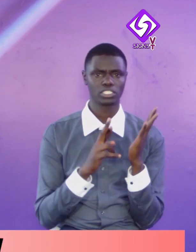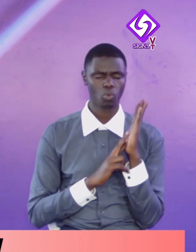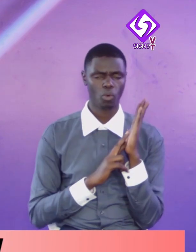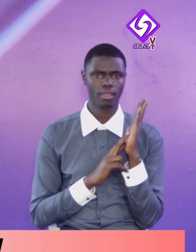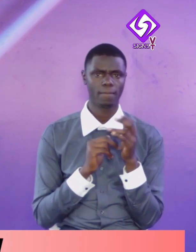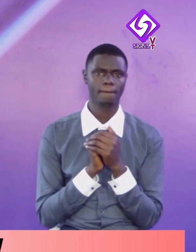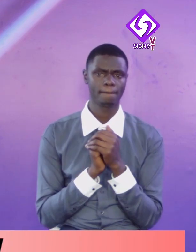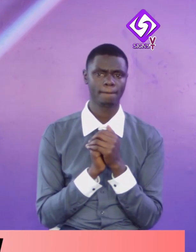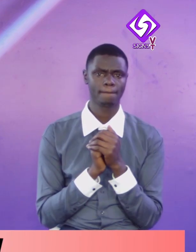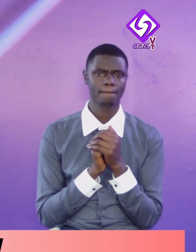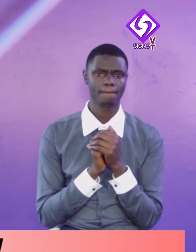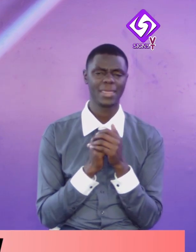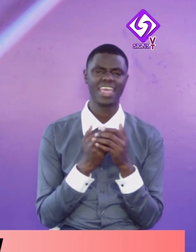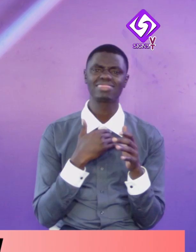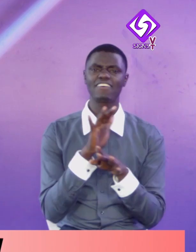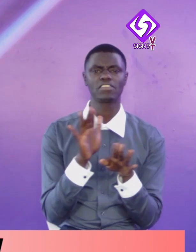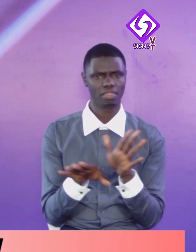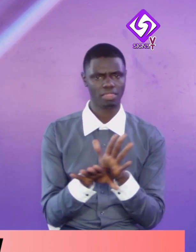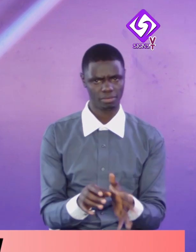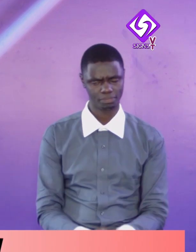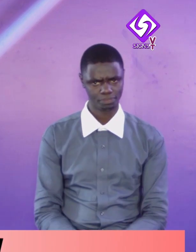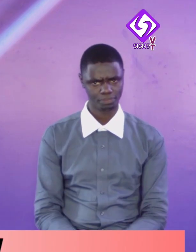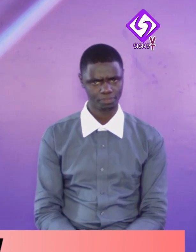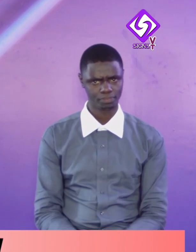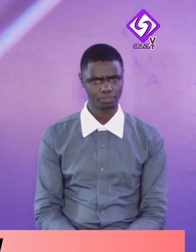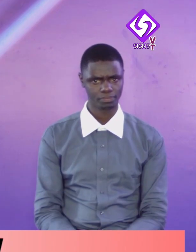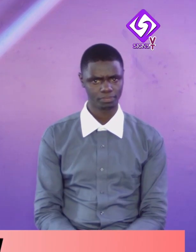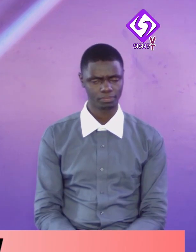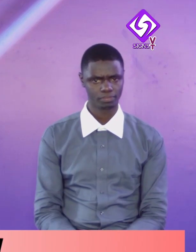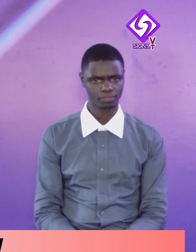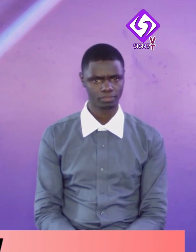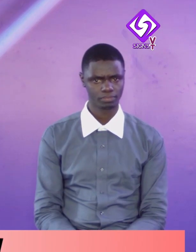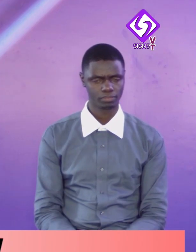They like have everything. So,